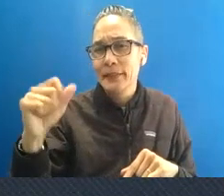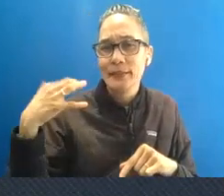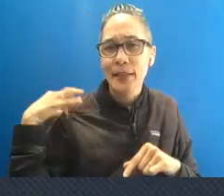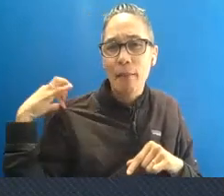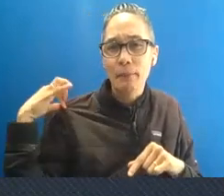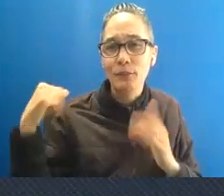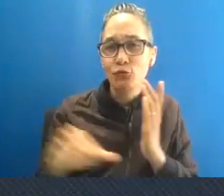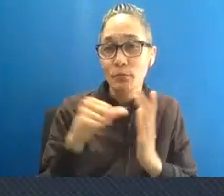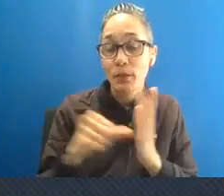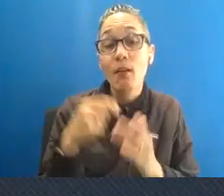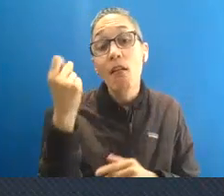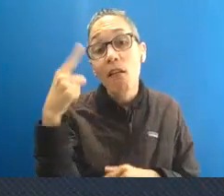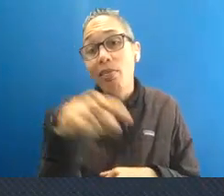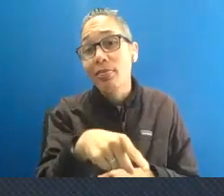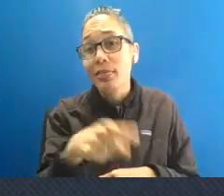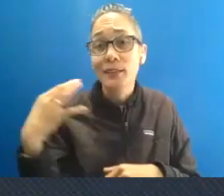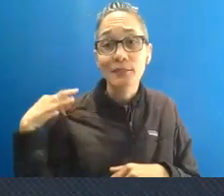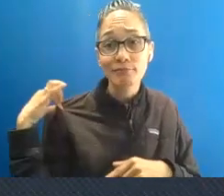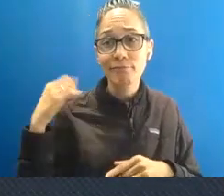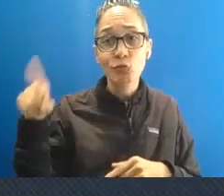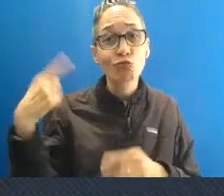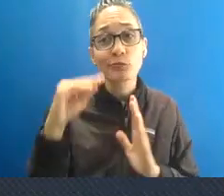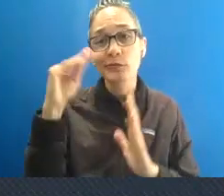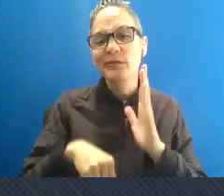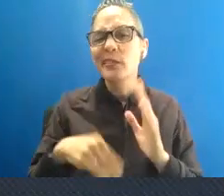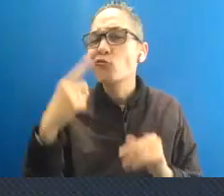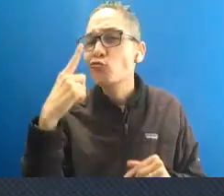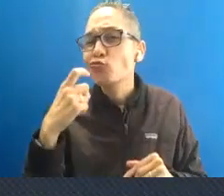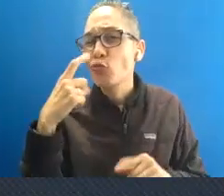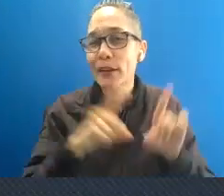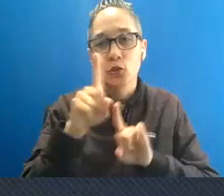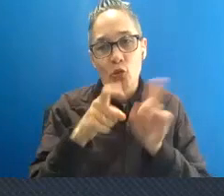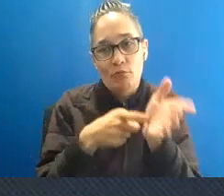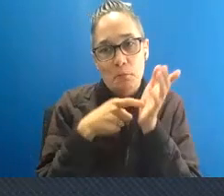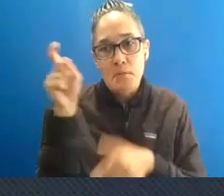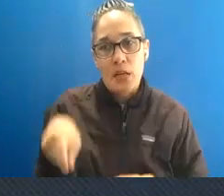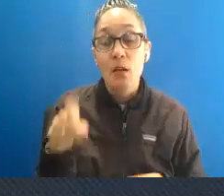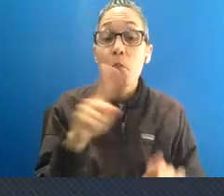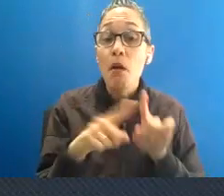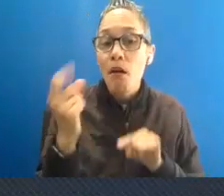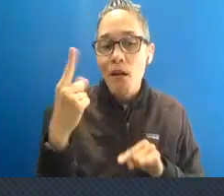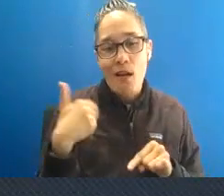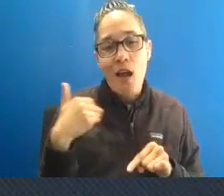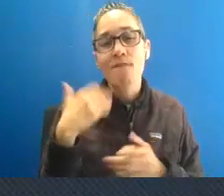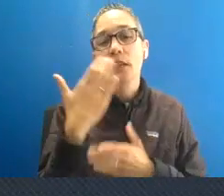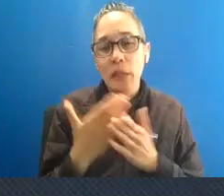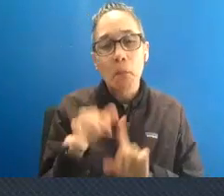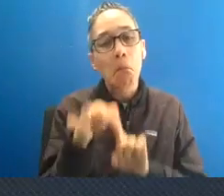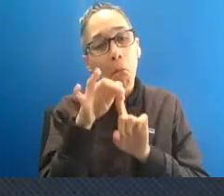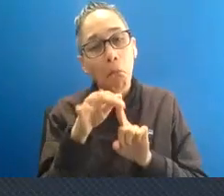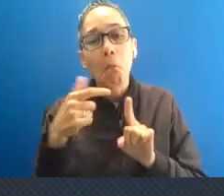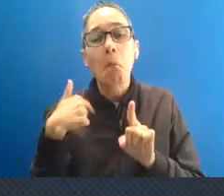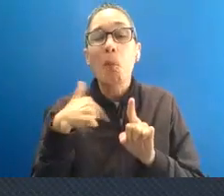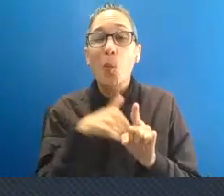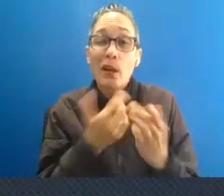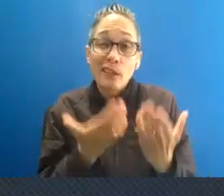page. For this application, you're only required to fill out the boxes with a red star by them. However, there are some exceptions that we do recommend